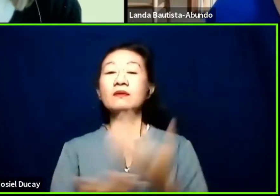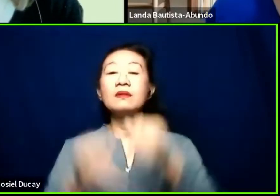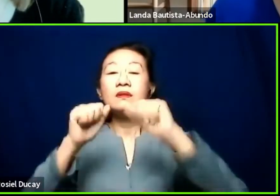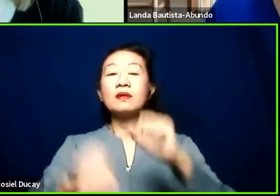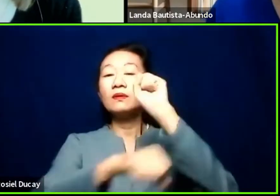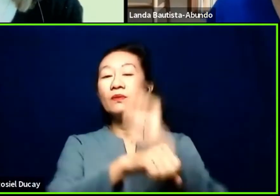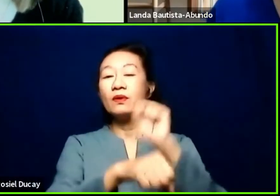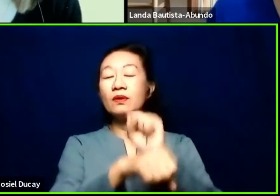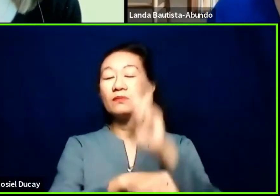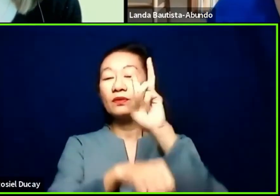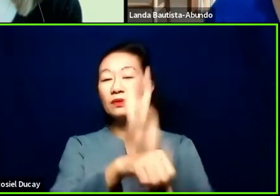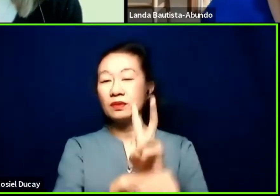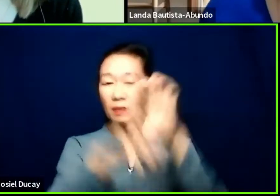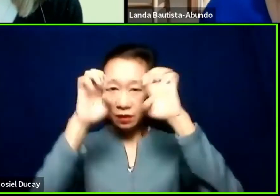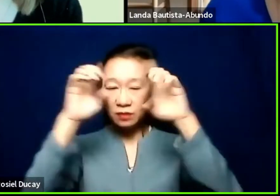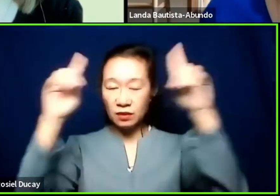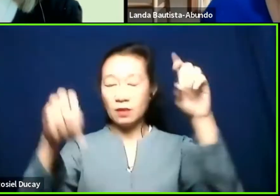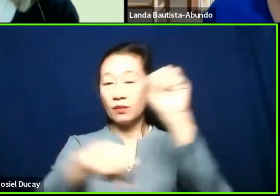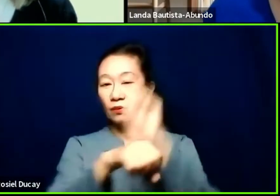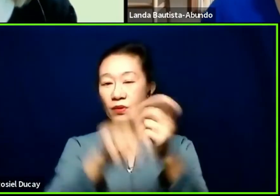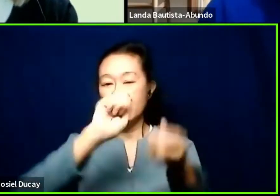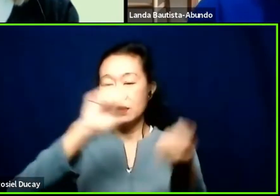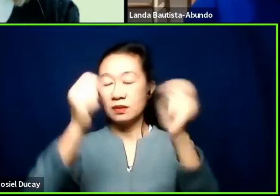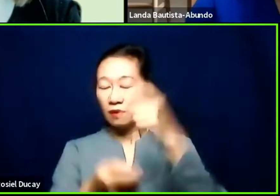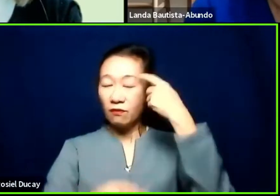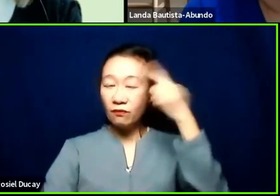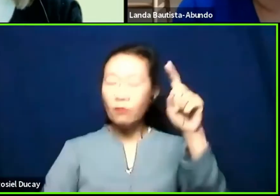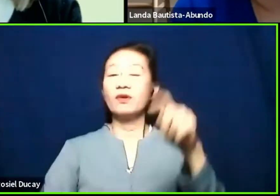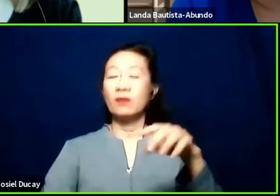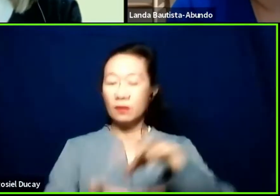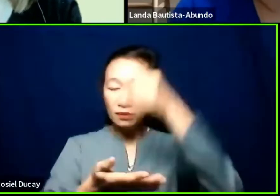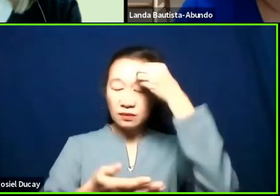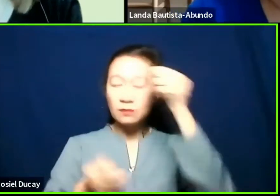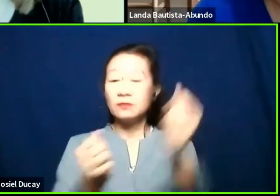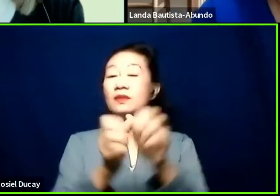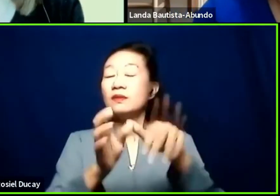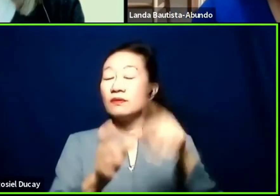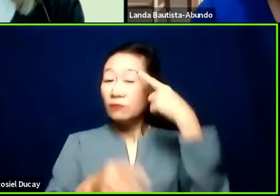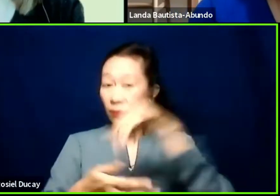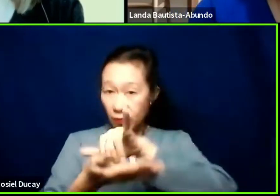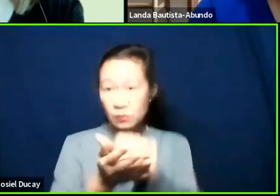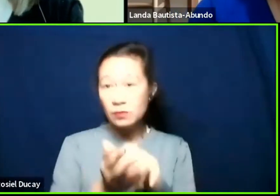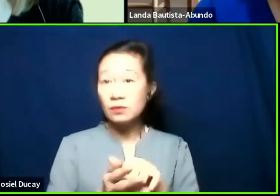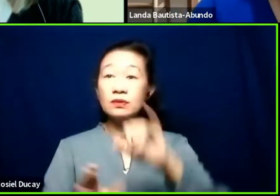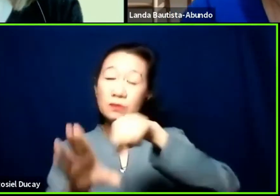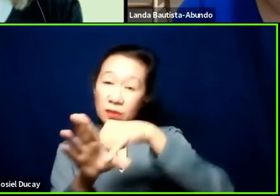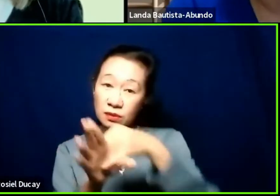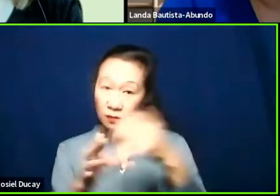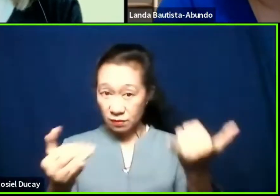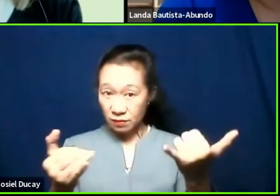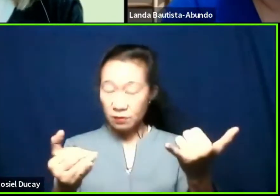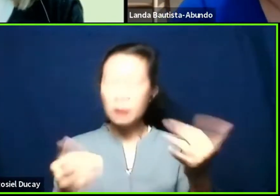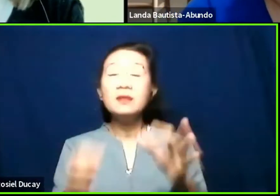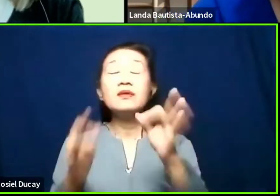Vocational Education and Work Transition for Learners with Disabilities. So for those who just joined,